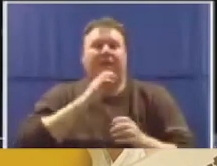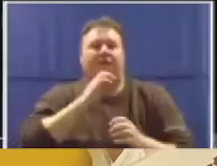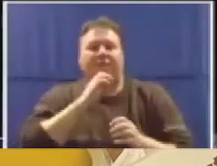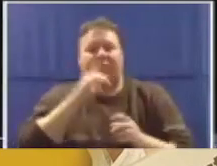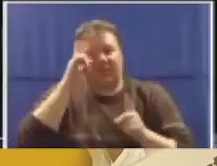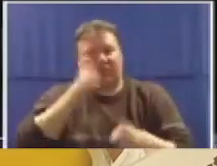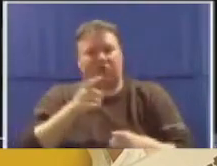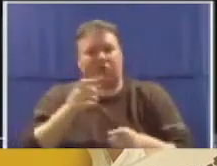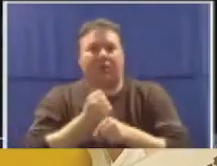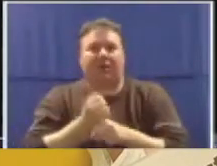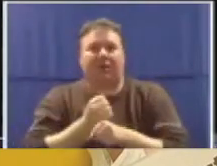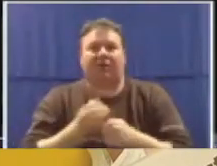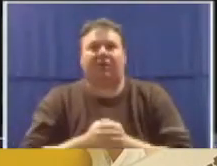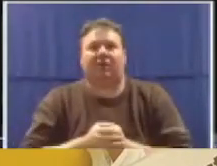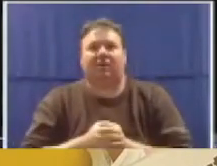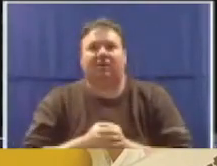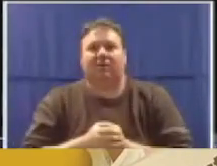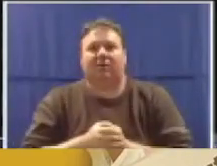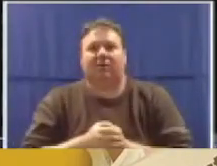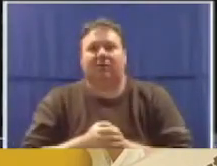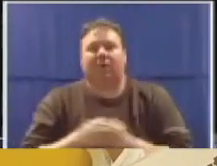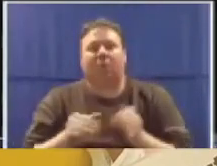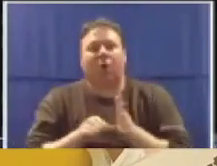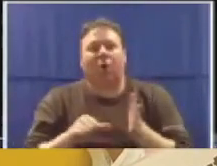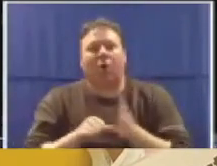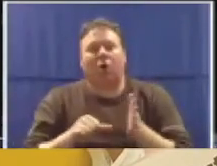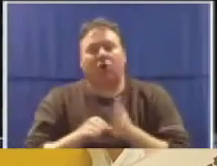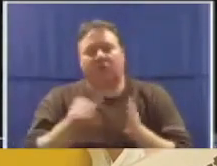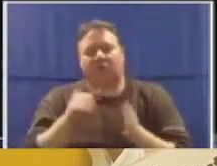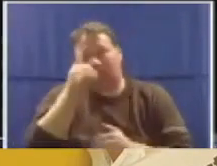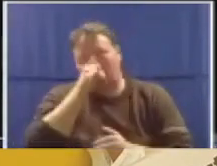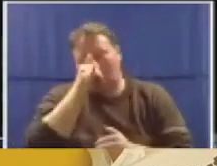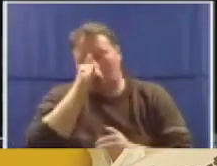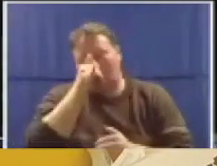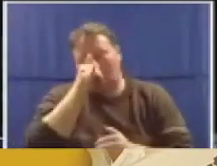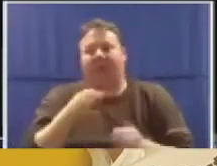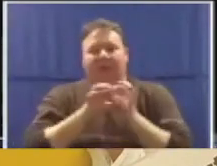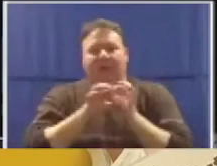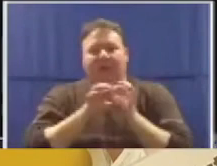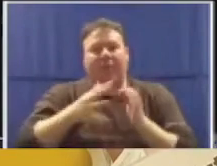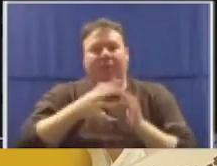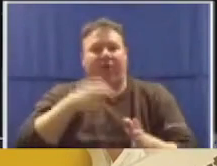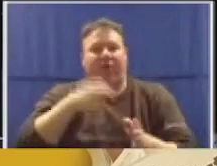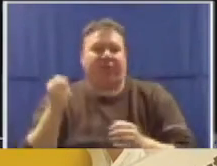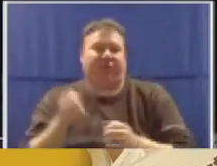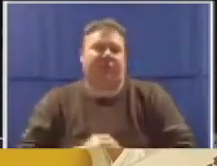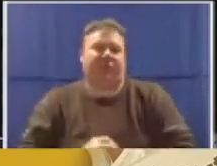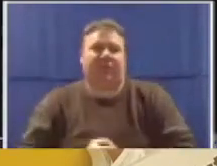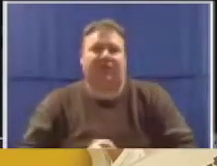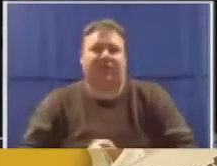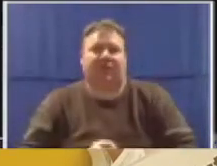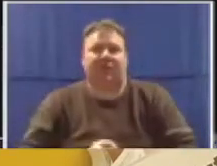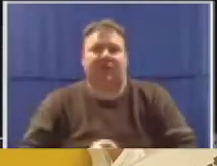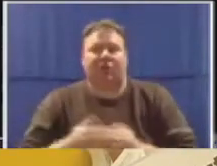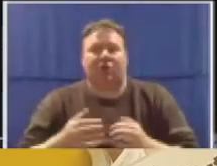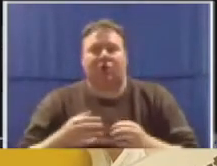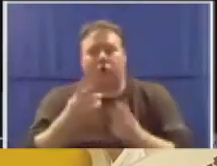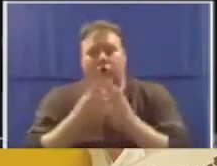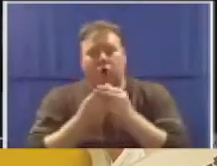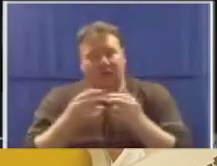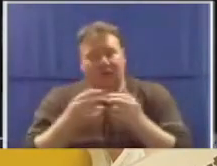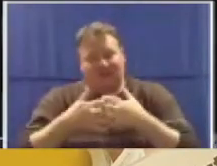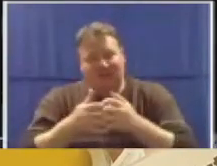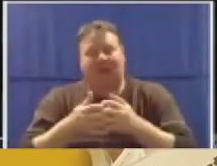Declare cable theft and vandalism a priority crime. Establish a dedicated unit like the one in Cape Town at